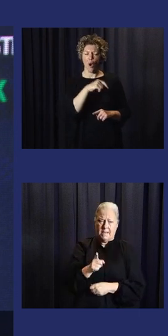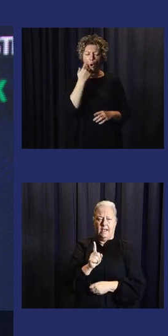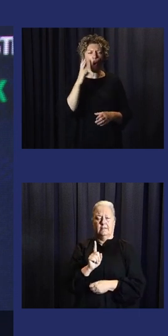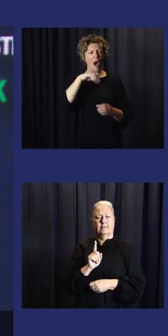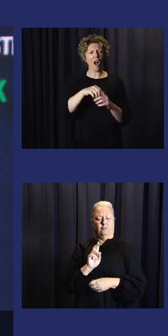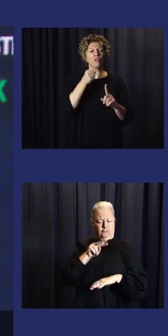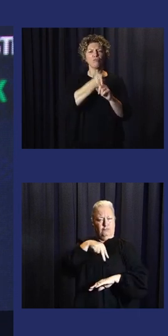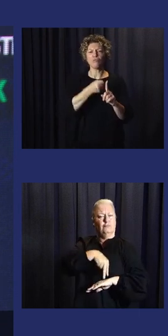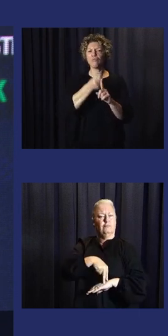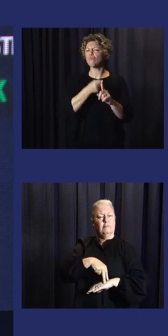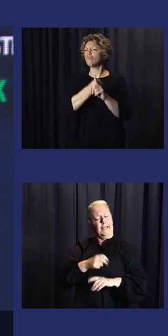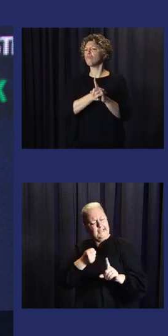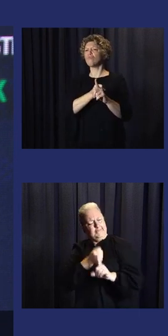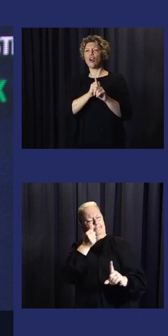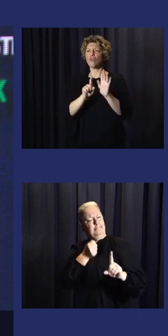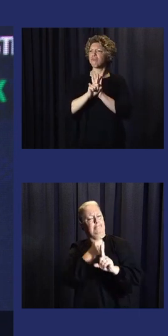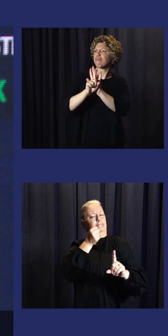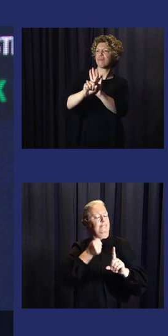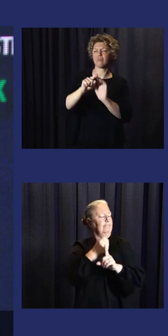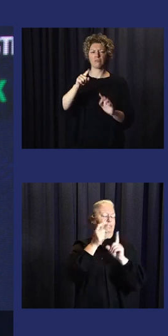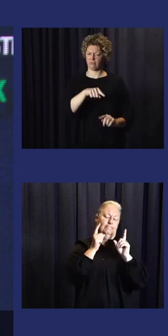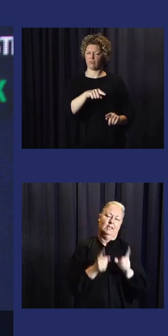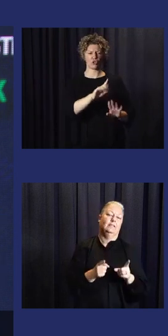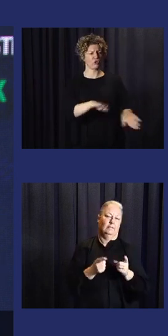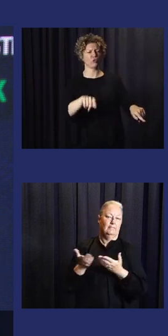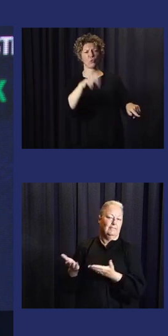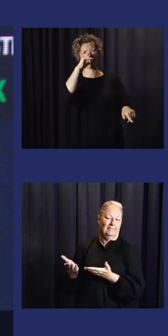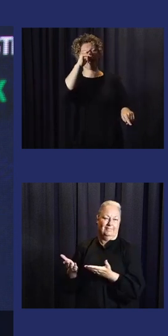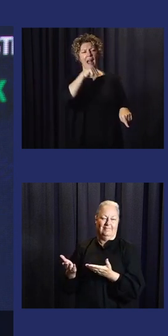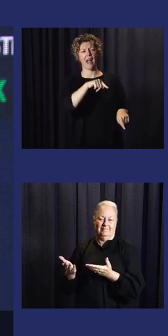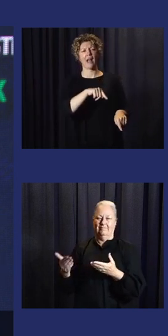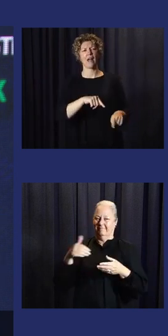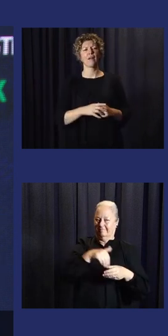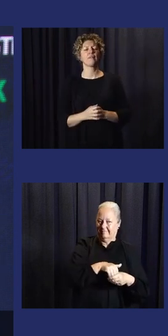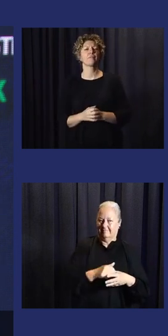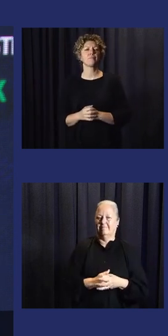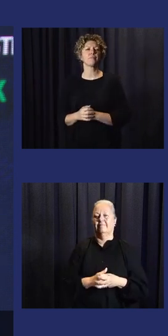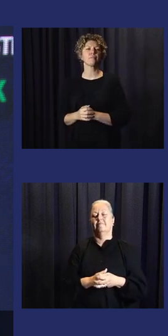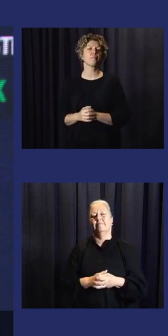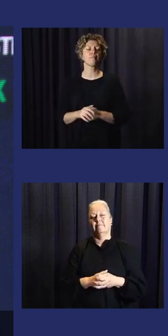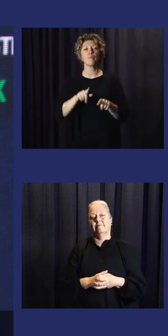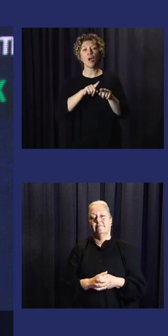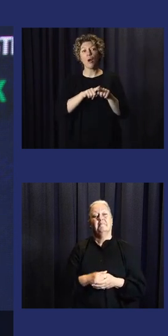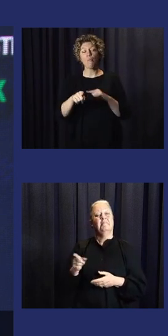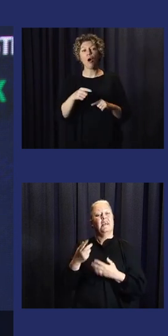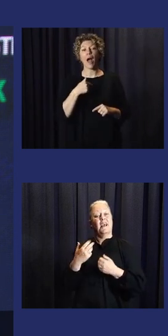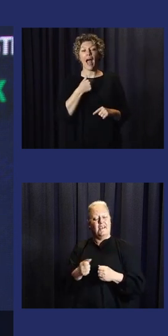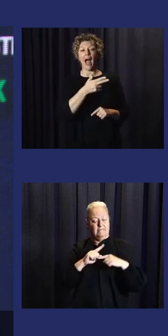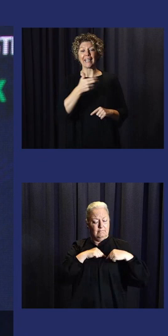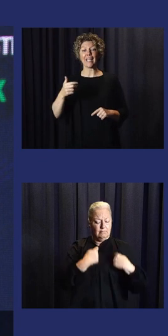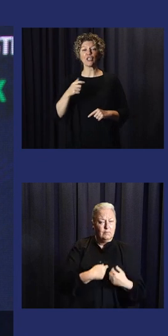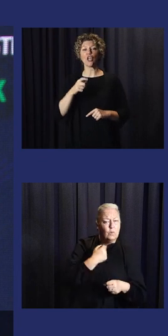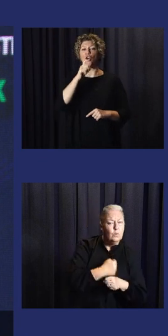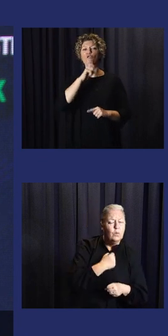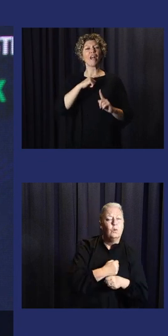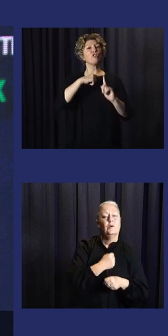that transformed the nation from the beginning. So related to the disaster risk reduction, most of Indonesian Red Cross volunteers